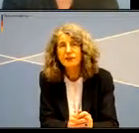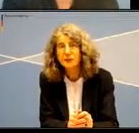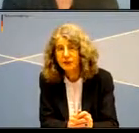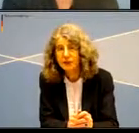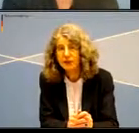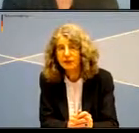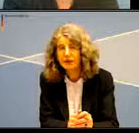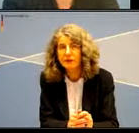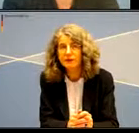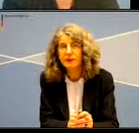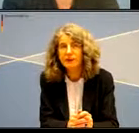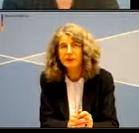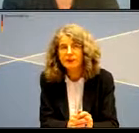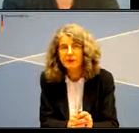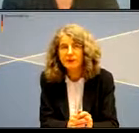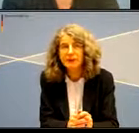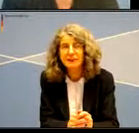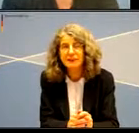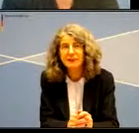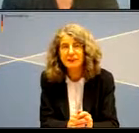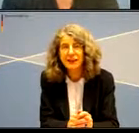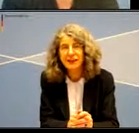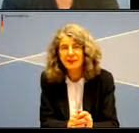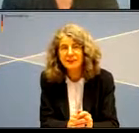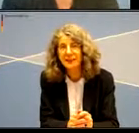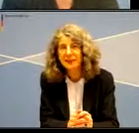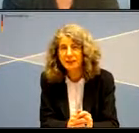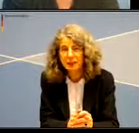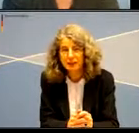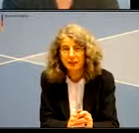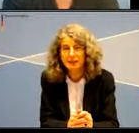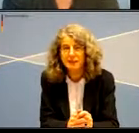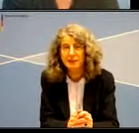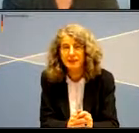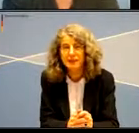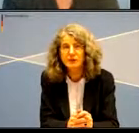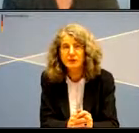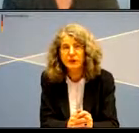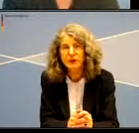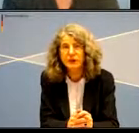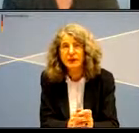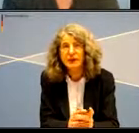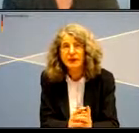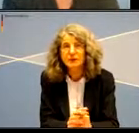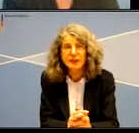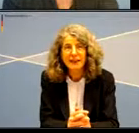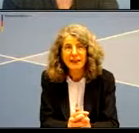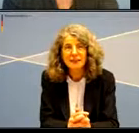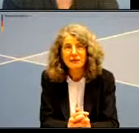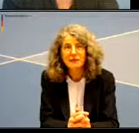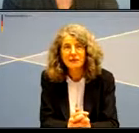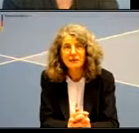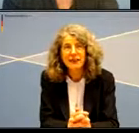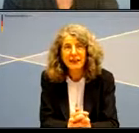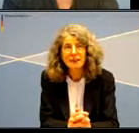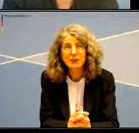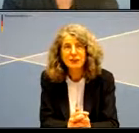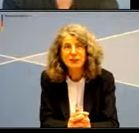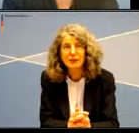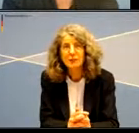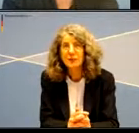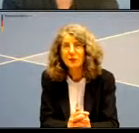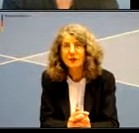translates into transparency, so that clarity and accuracy, that of course is related also to the energy